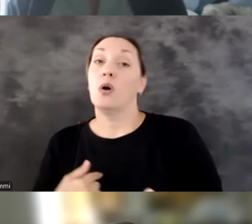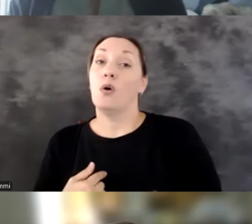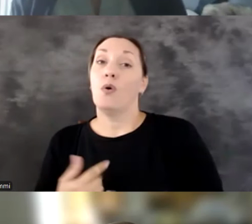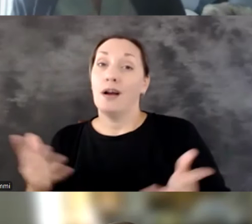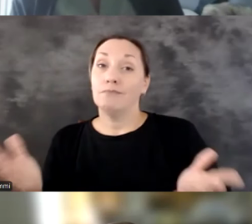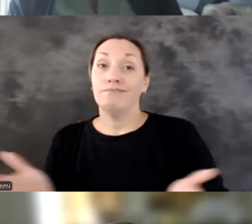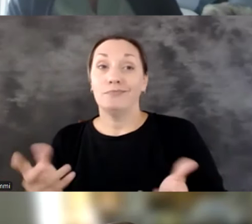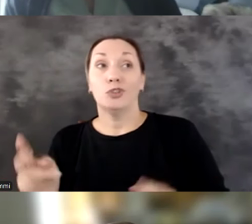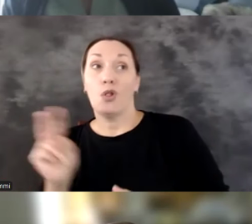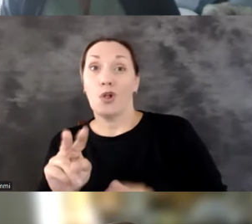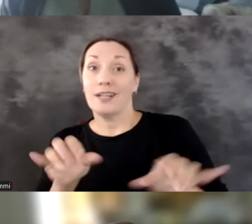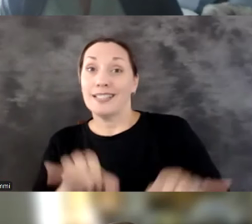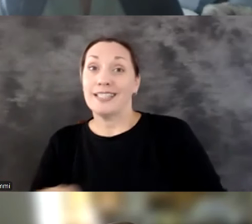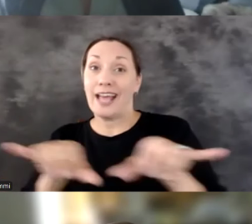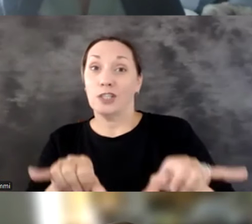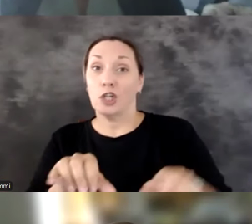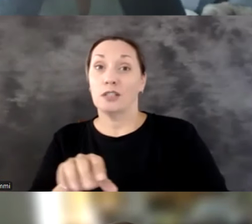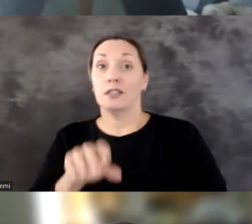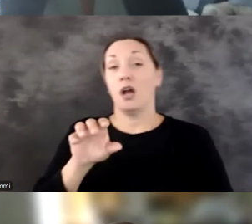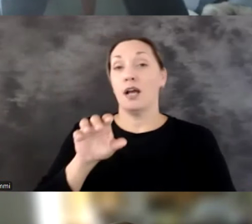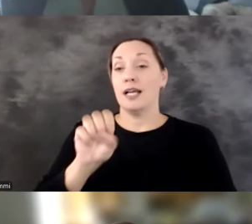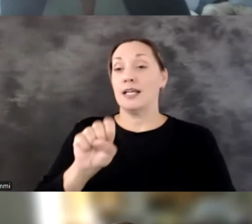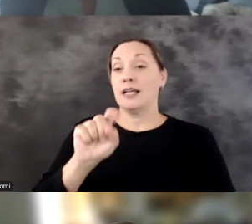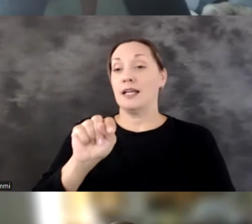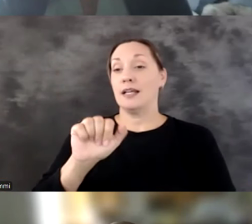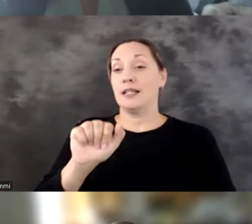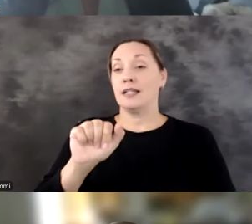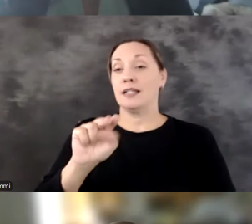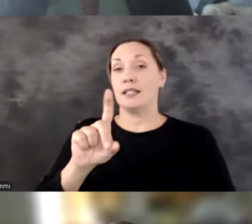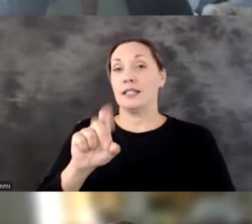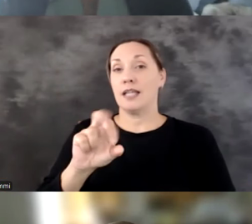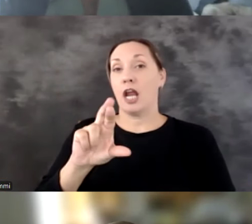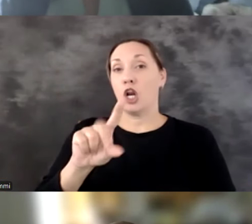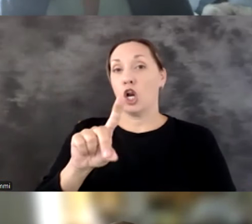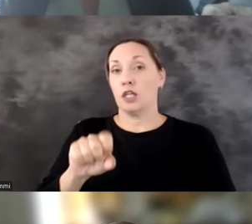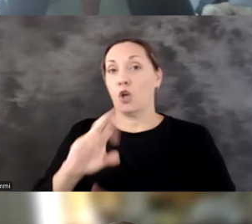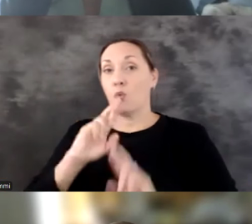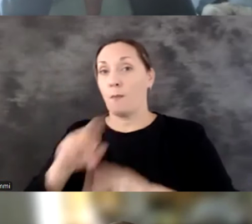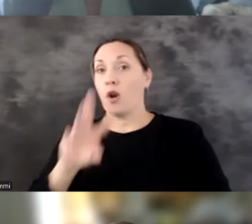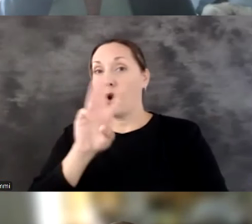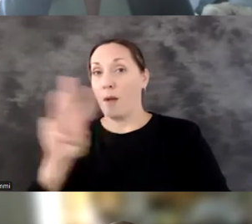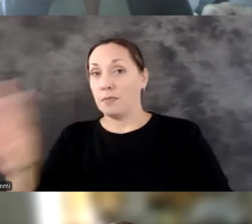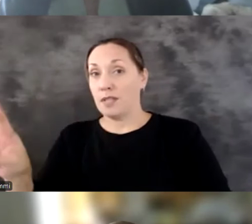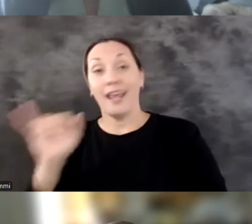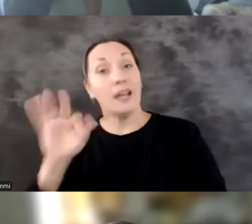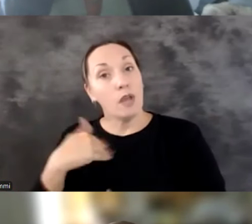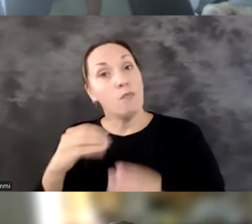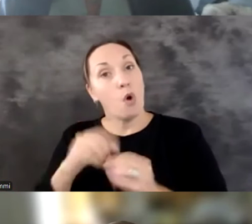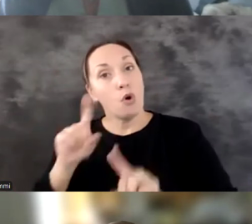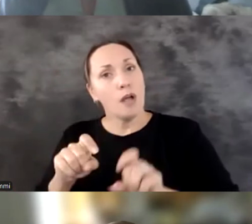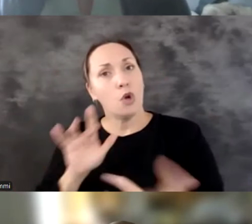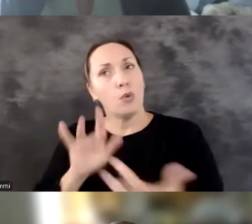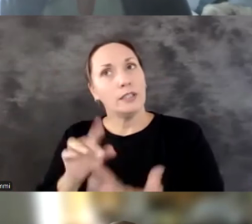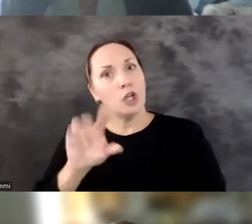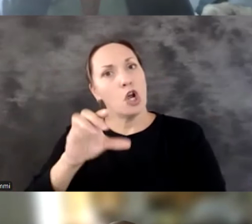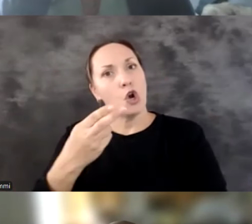standards website, standards reporting website, and reach out to Chris for more questions or myself when it